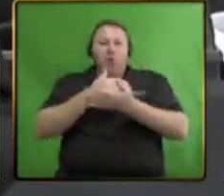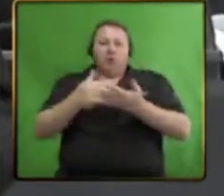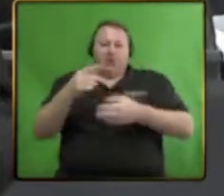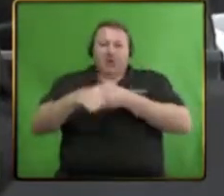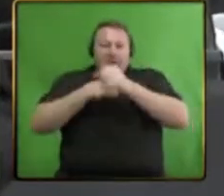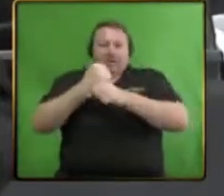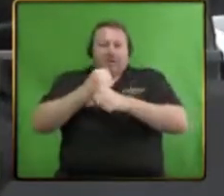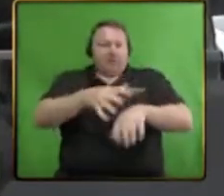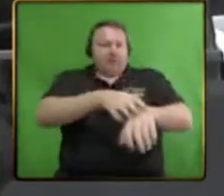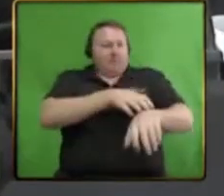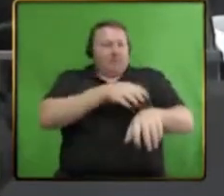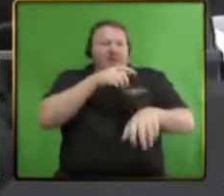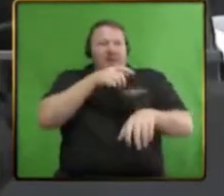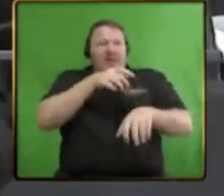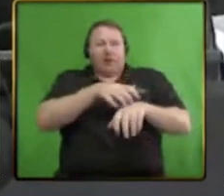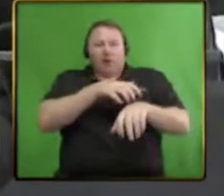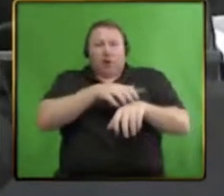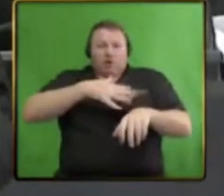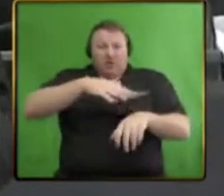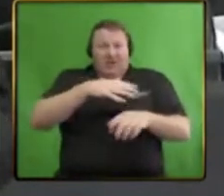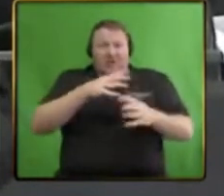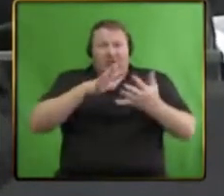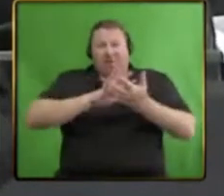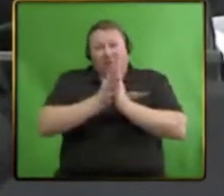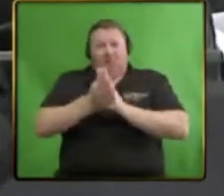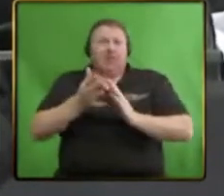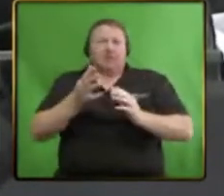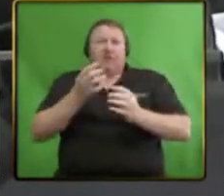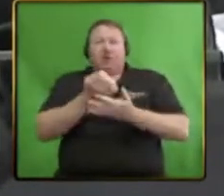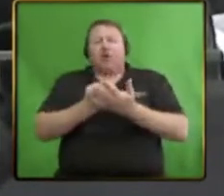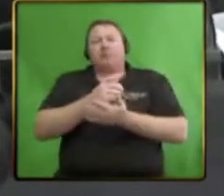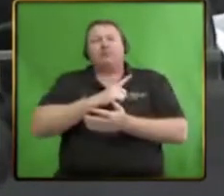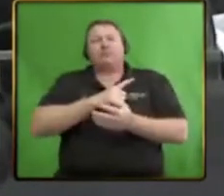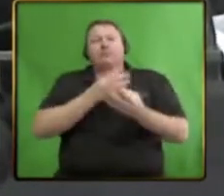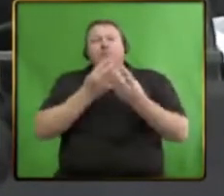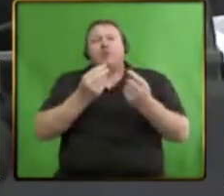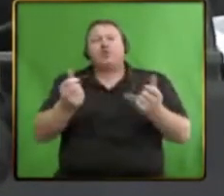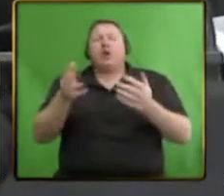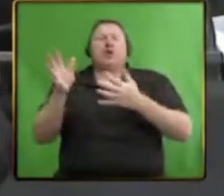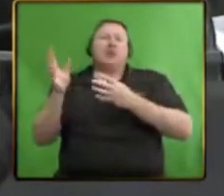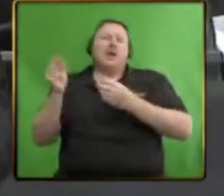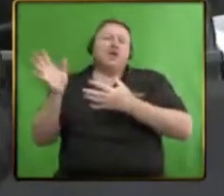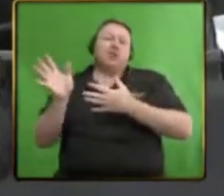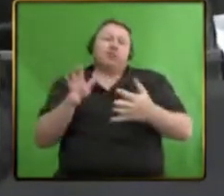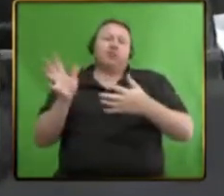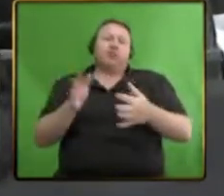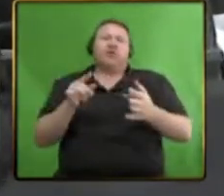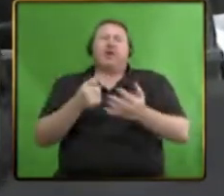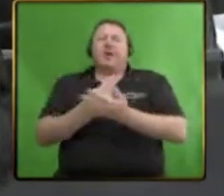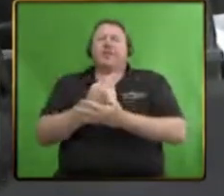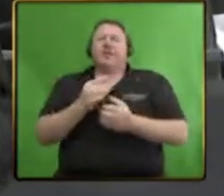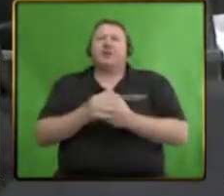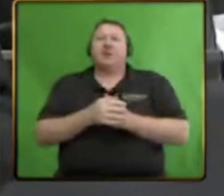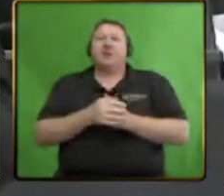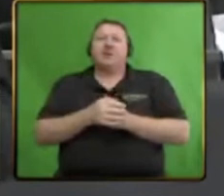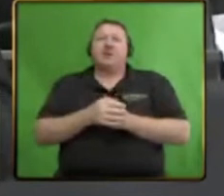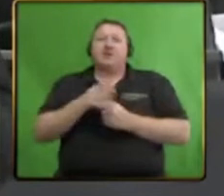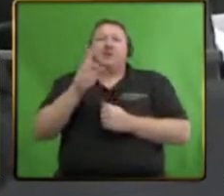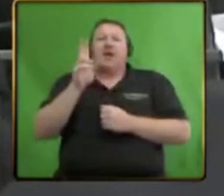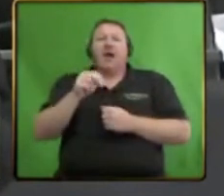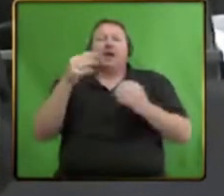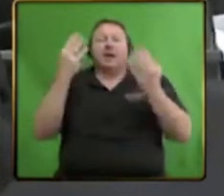the main drag on the growth side of the economy, mainly due to drought and adverse weather conditions. This unexpected contraction